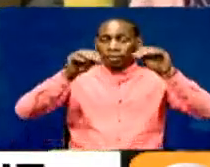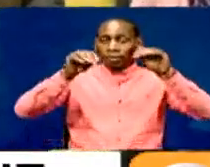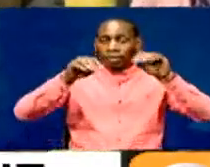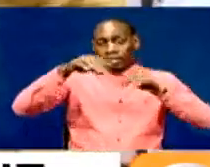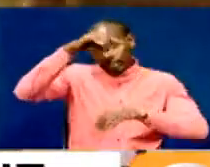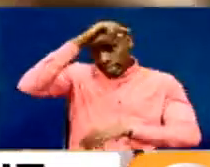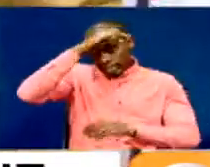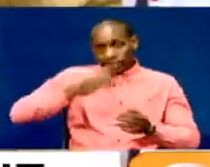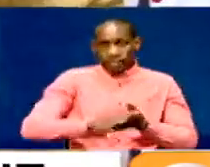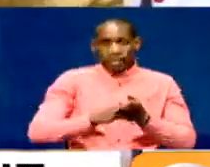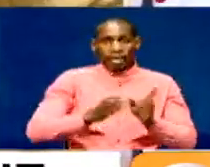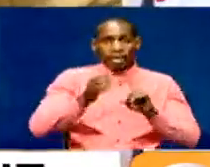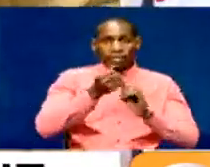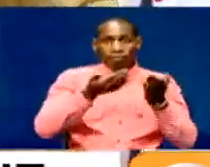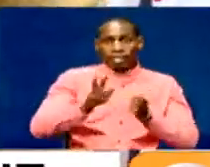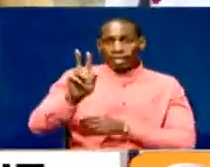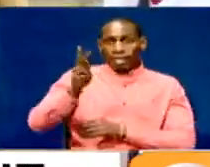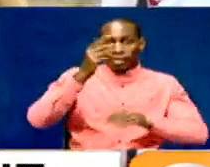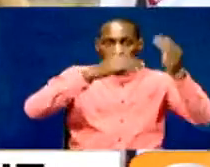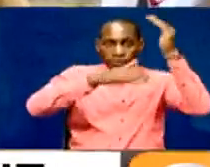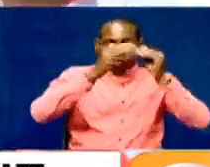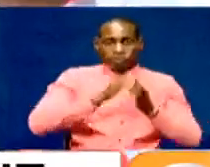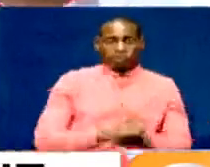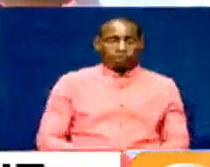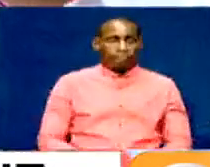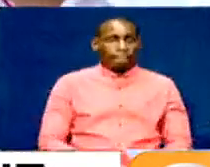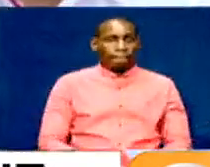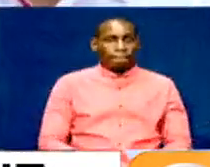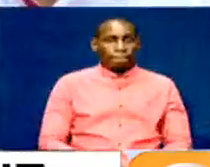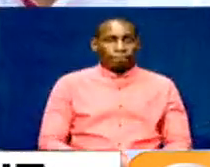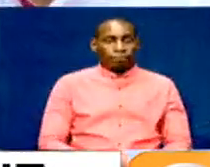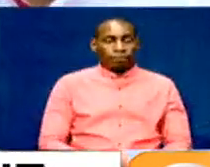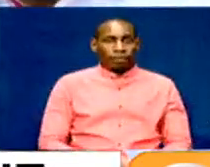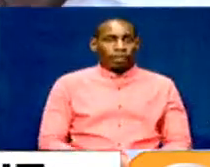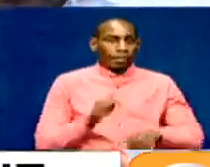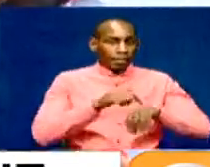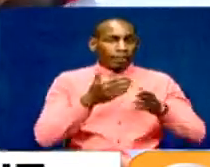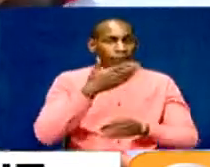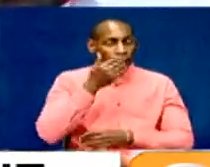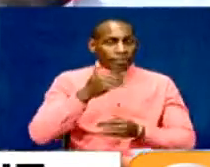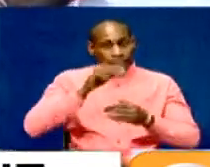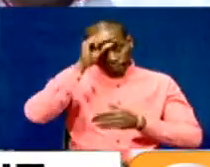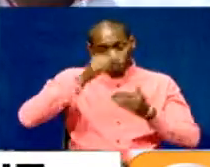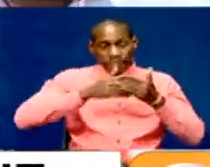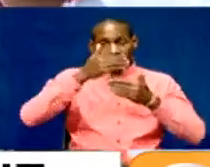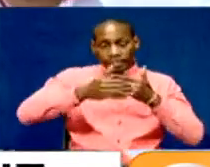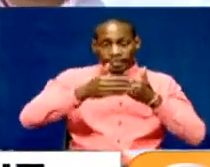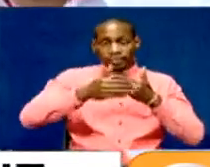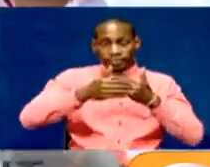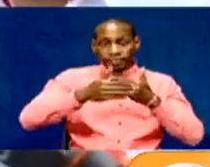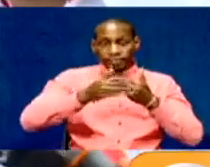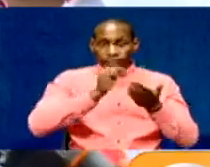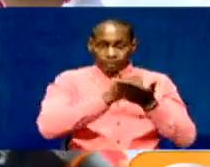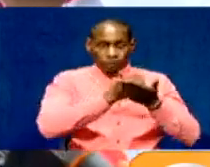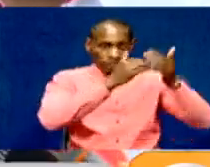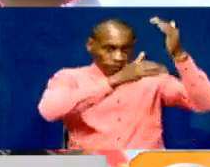of degrees acquired in Kenyan universities presently. It is really time for the next government to audit